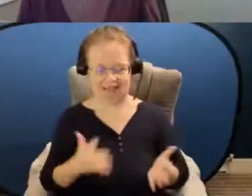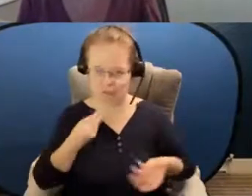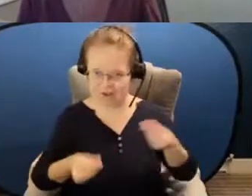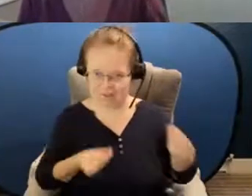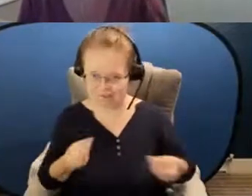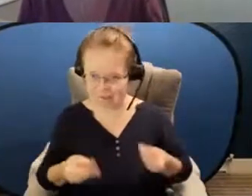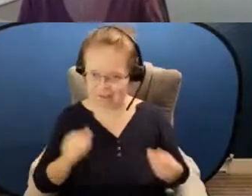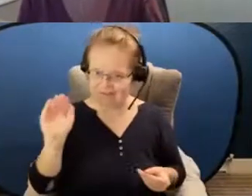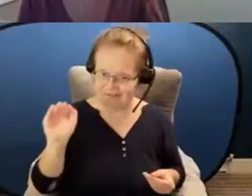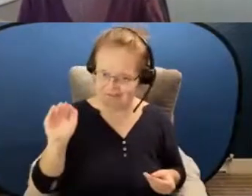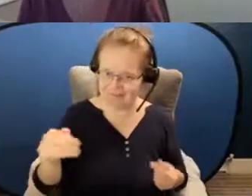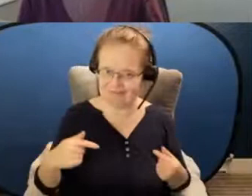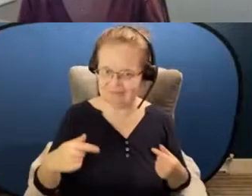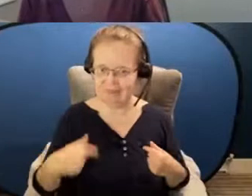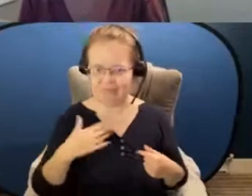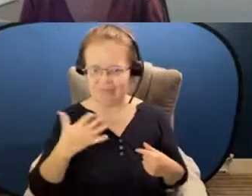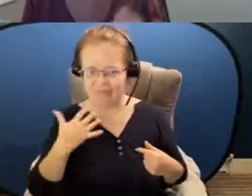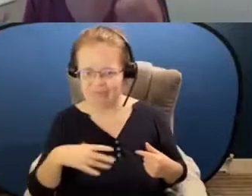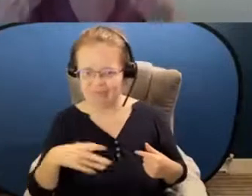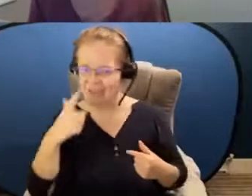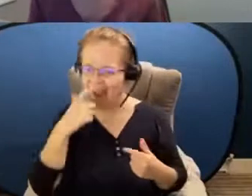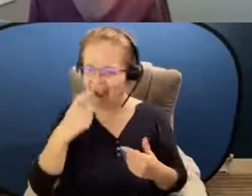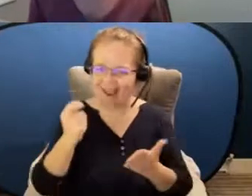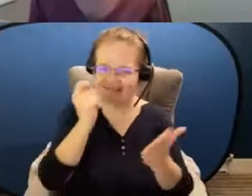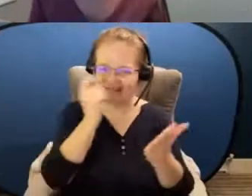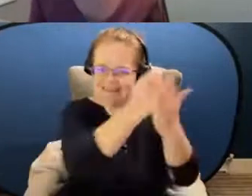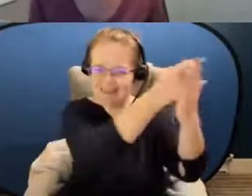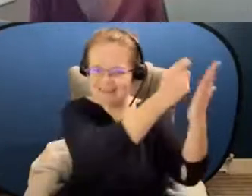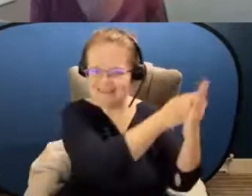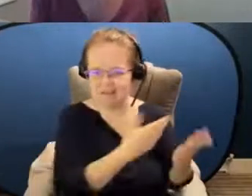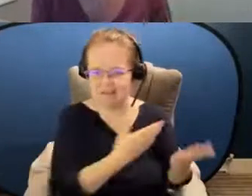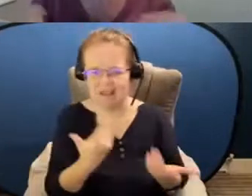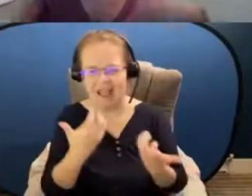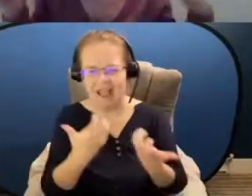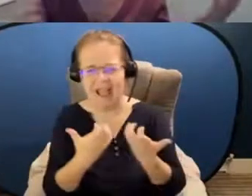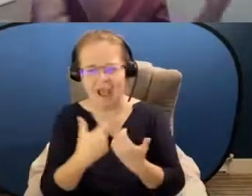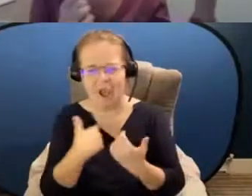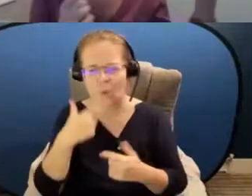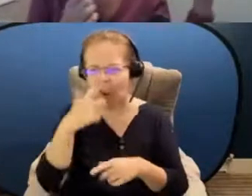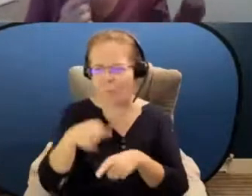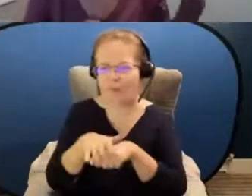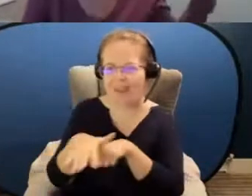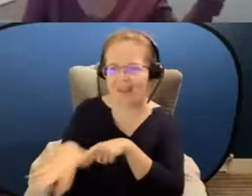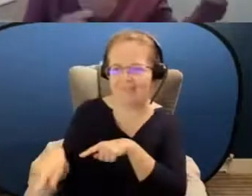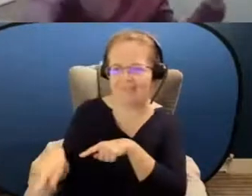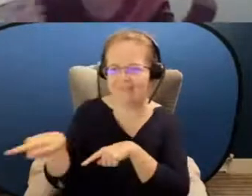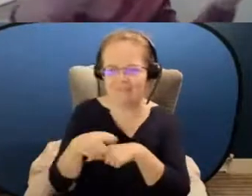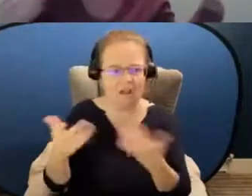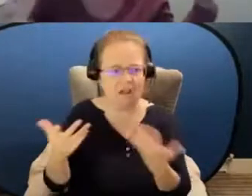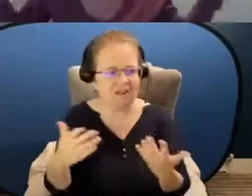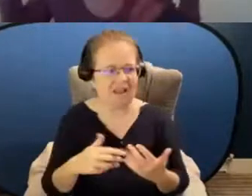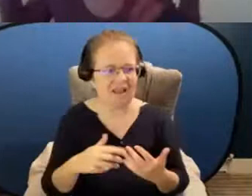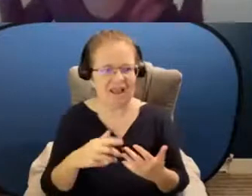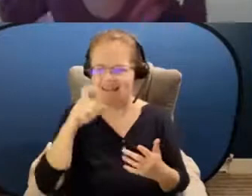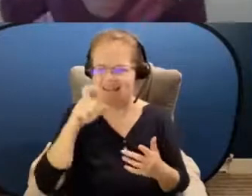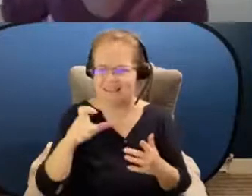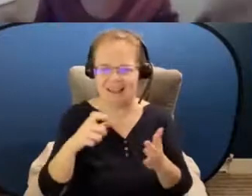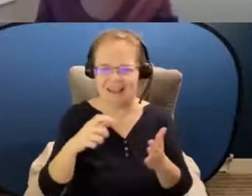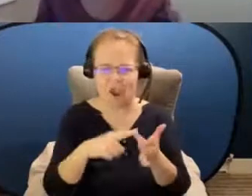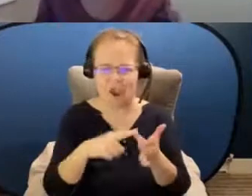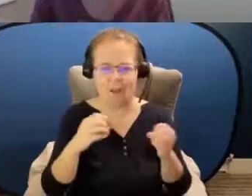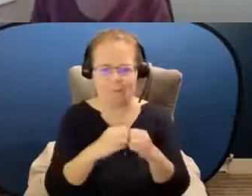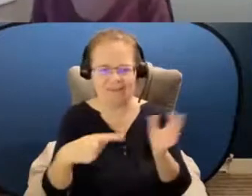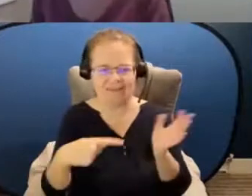explain WCAG when they ask them to tender. How can we influence that? And is there groups like CIPD that could